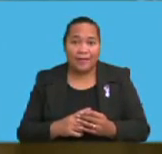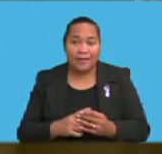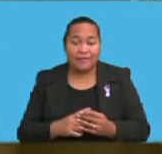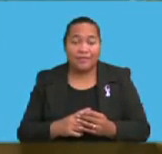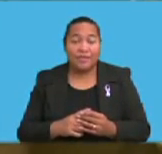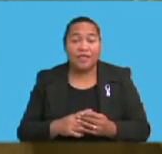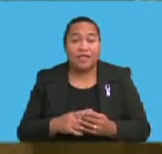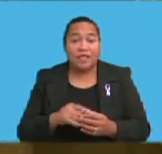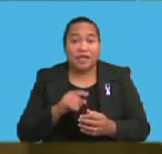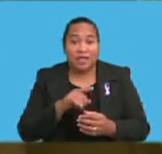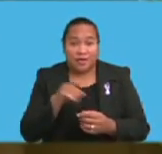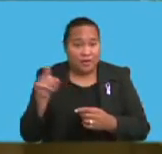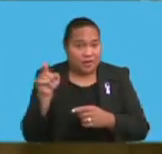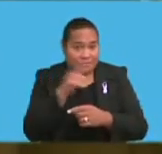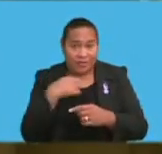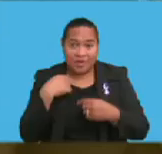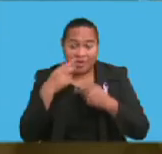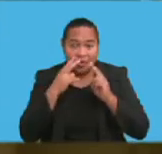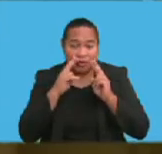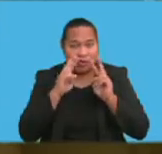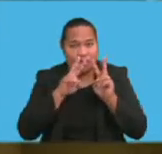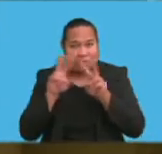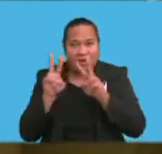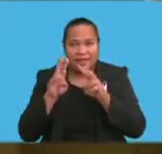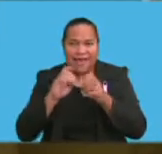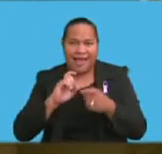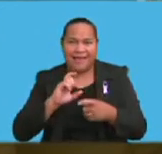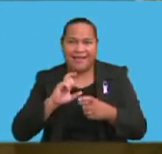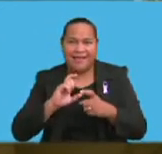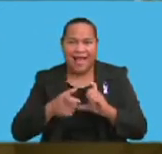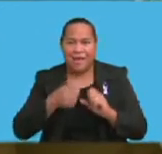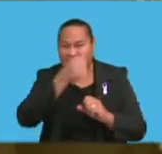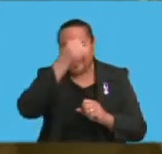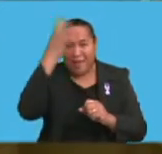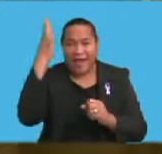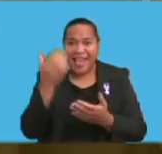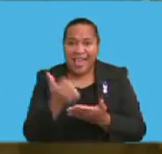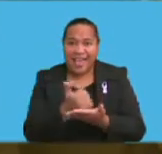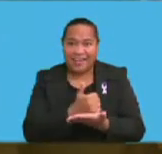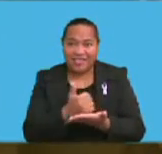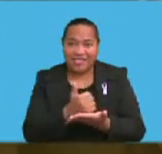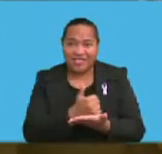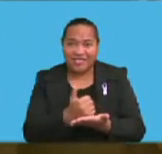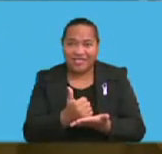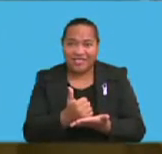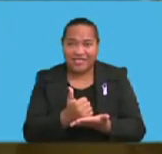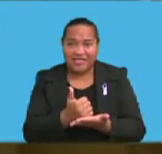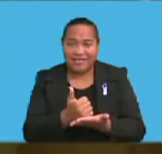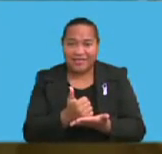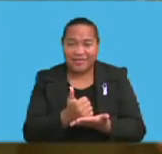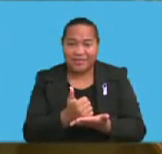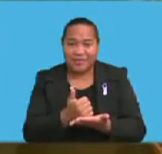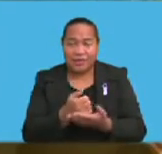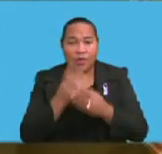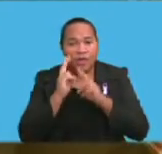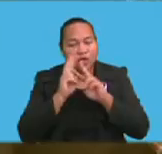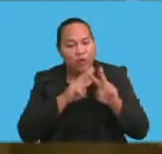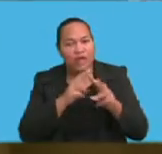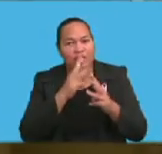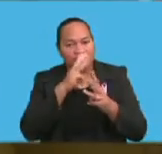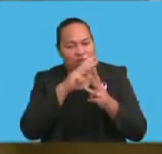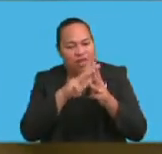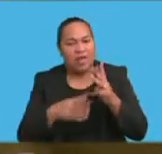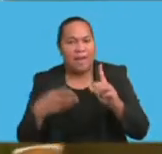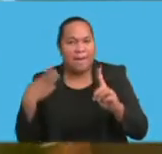when we look at our climate smart actions, we will look at the three main drivers